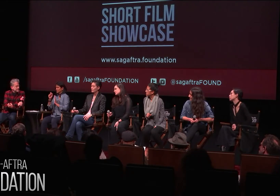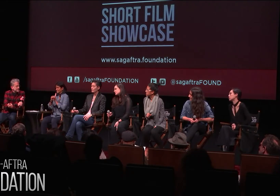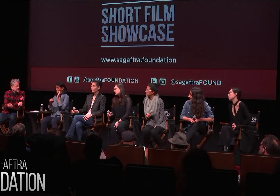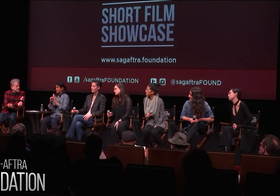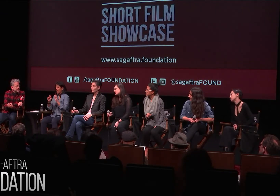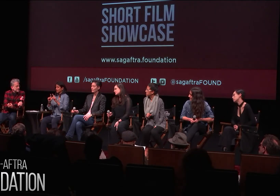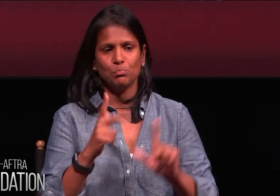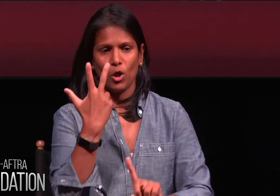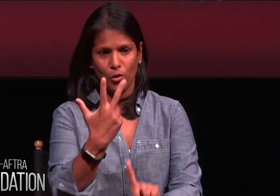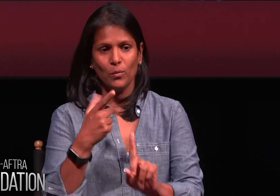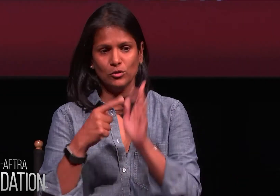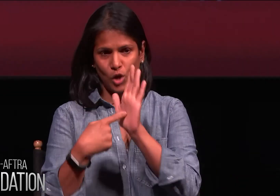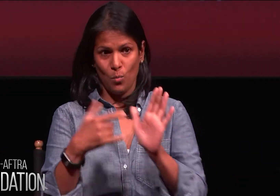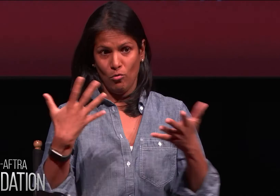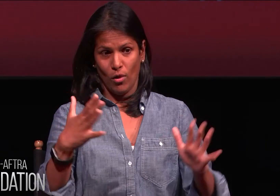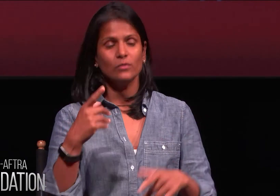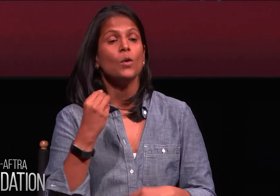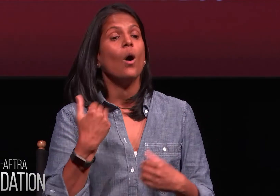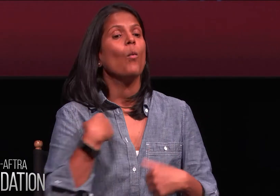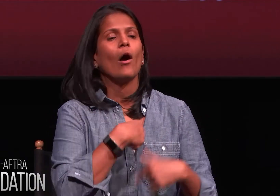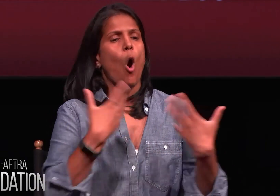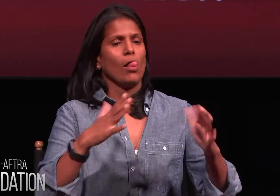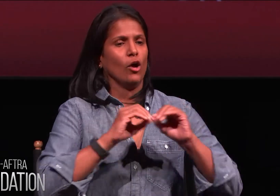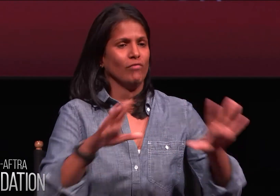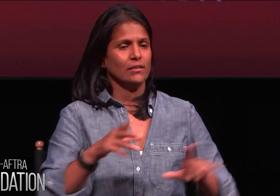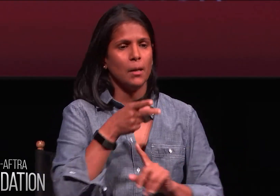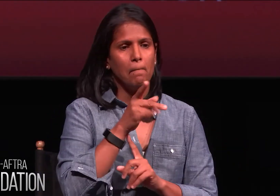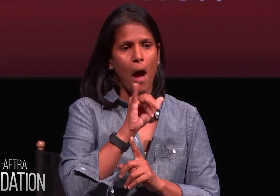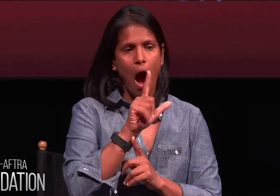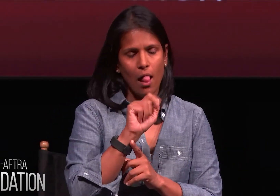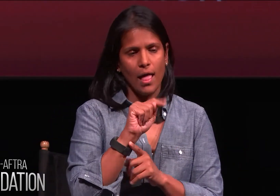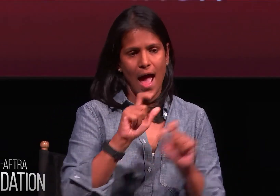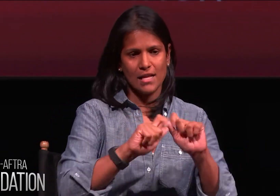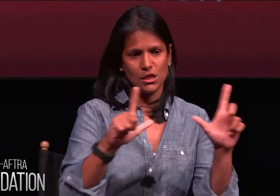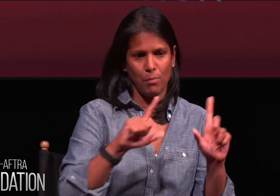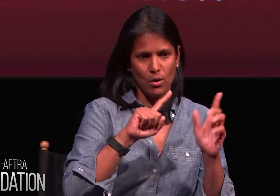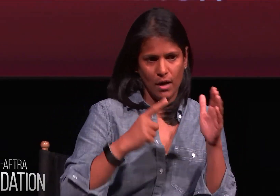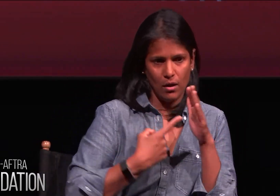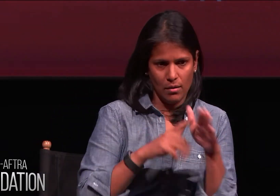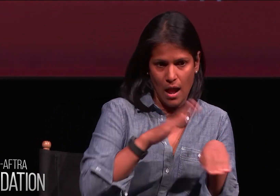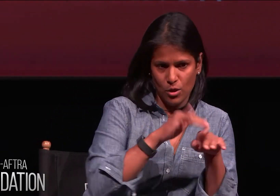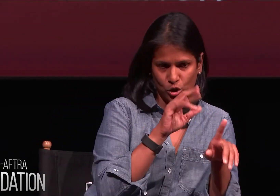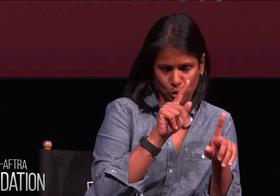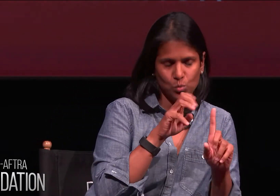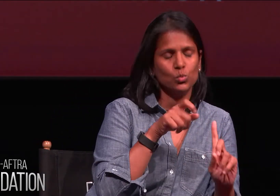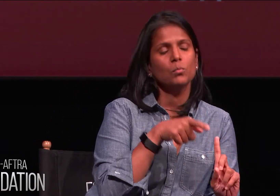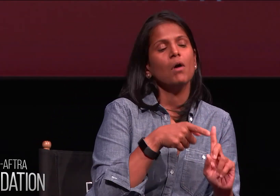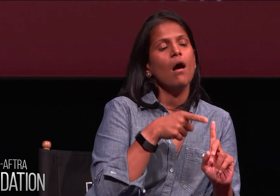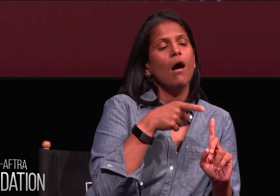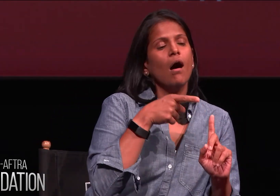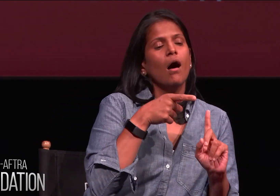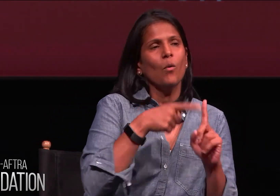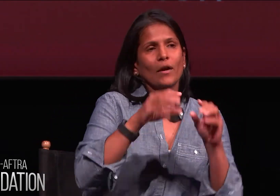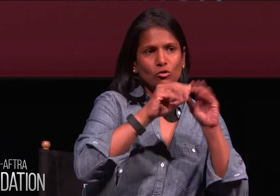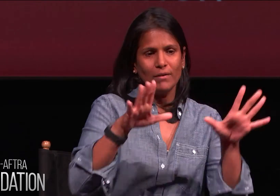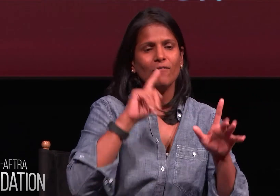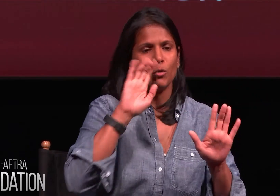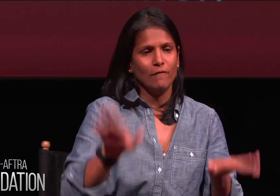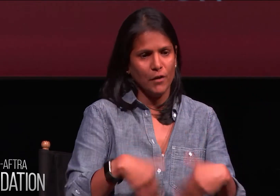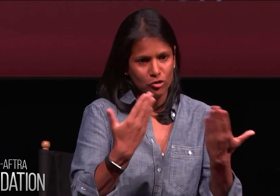Yes, thank you for that question. We showed episode 3. We had a pilot on